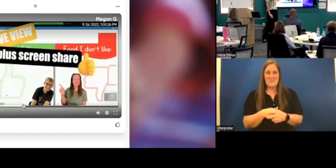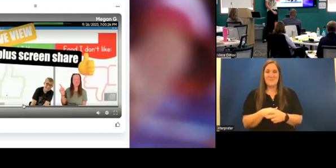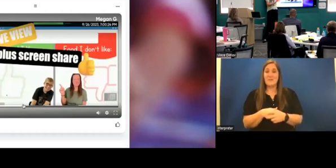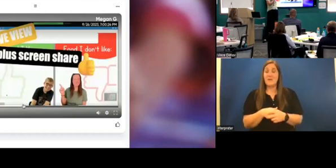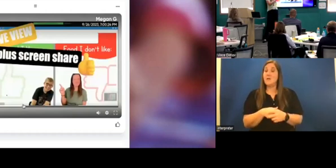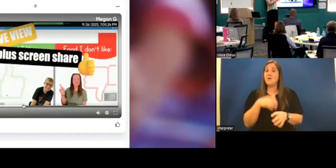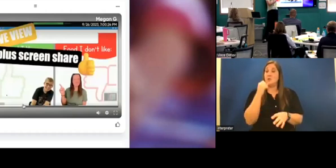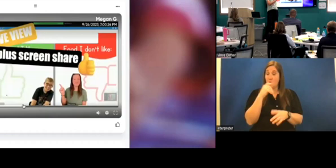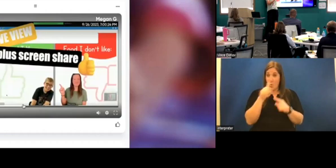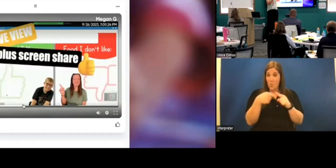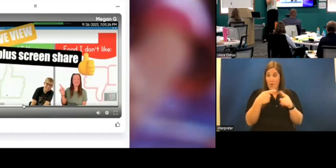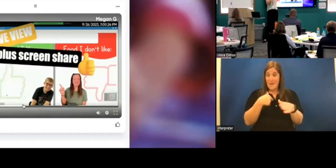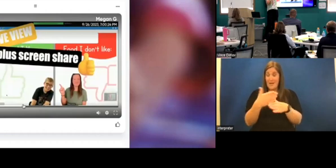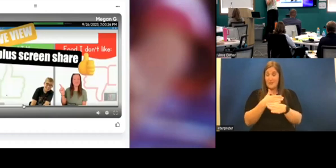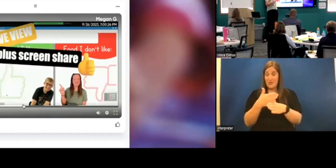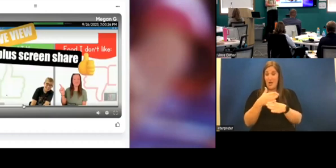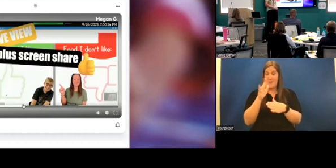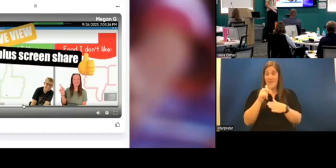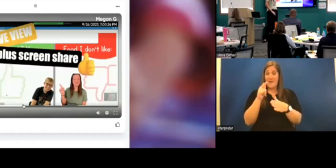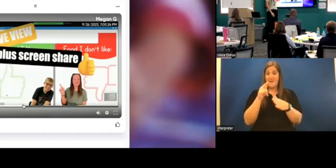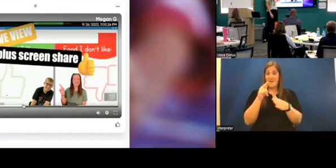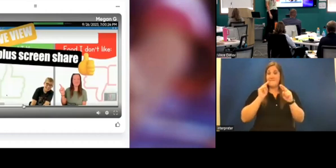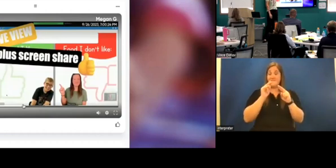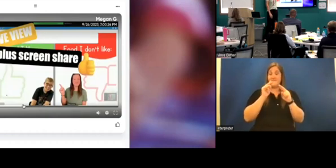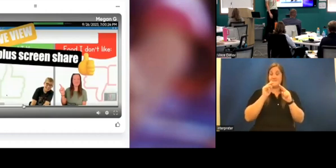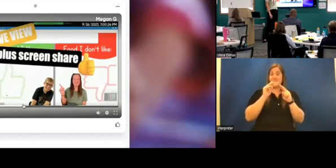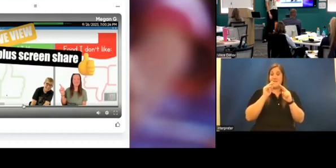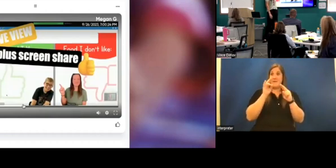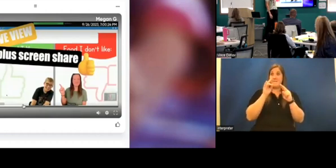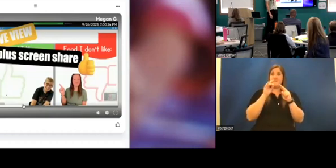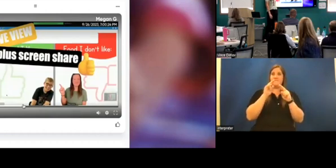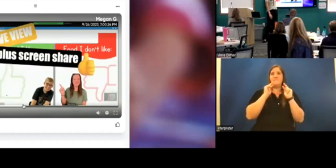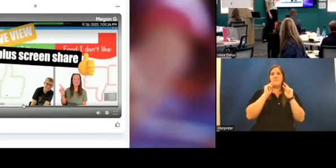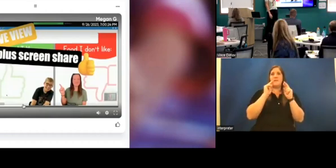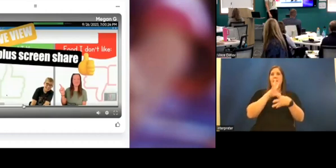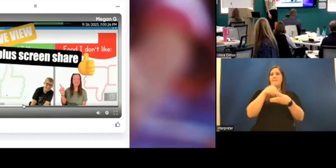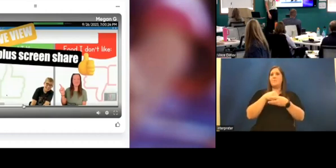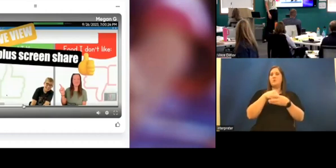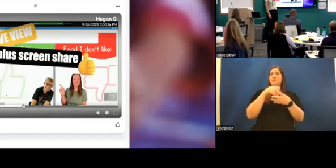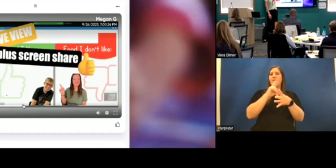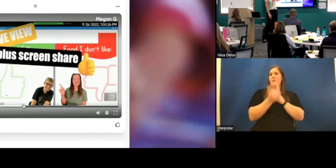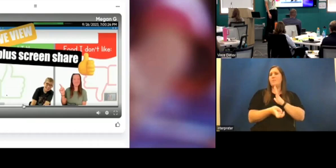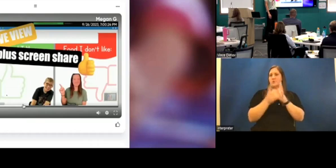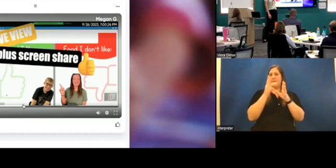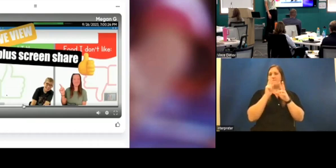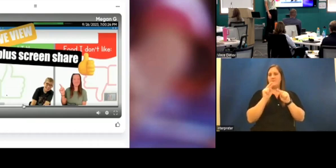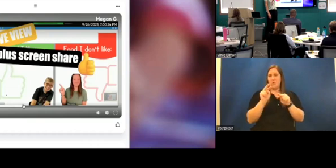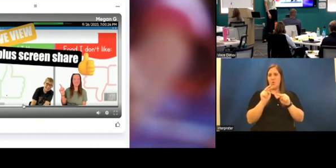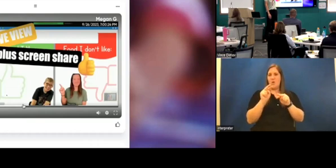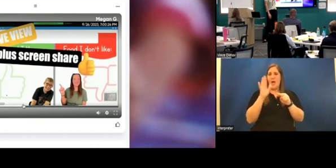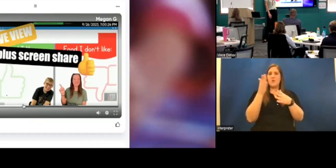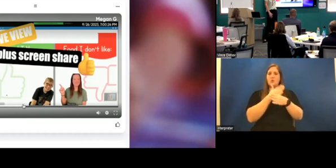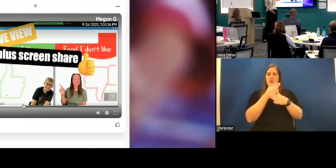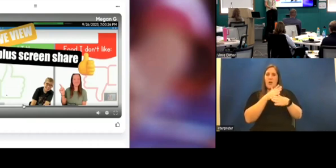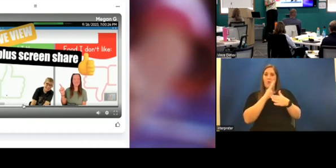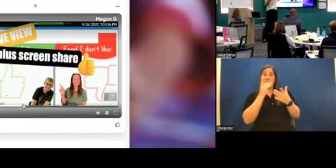So when I shared the screen from that immersive view, what I was trying to share went behind me and the student. And so